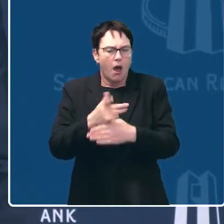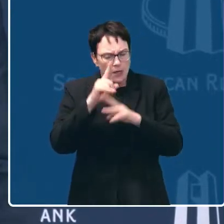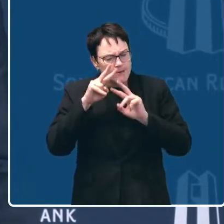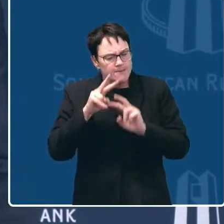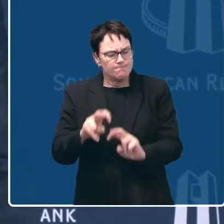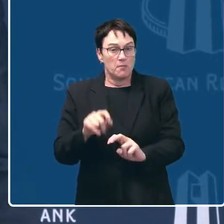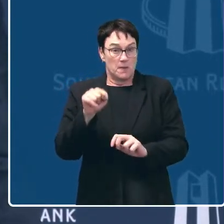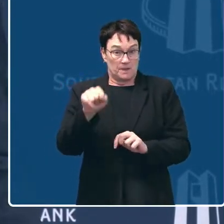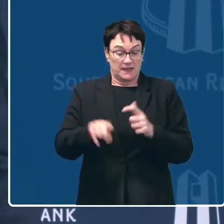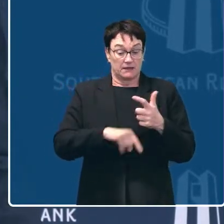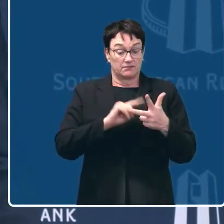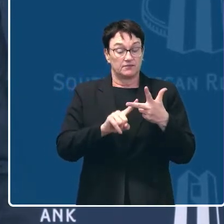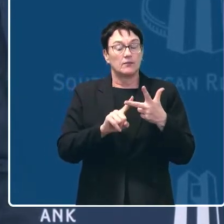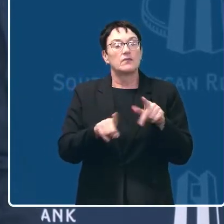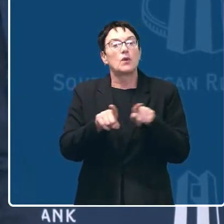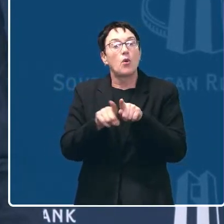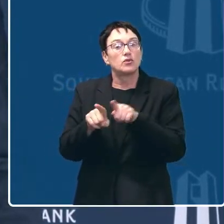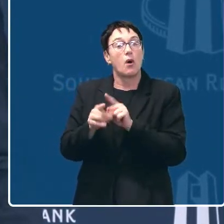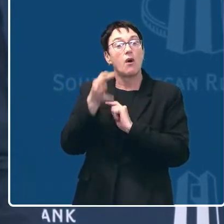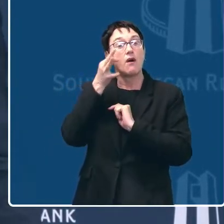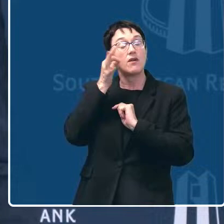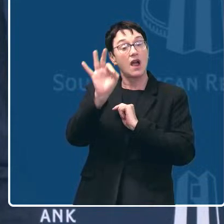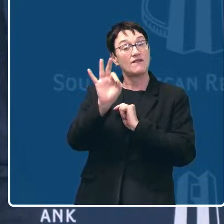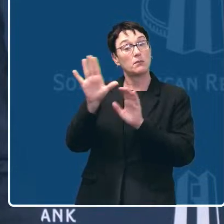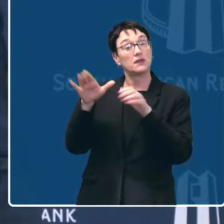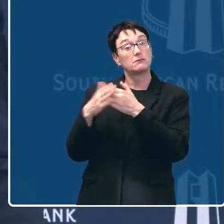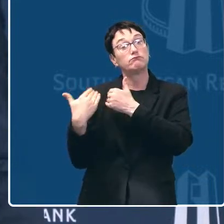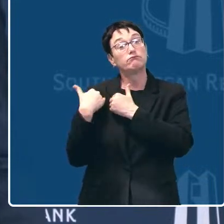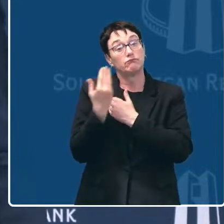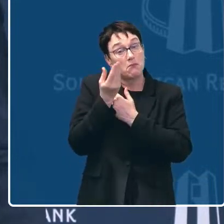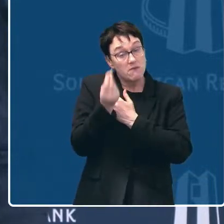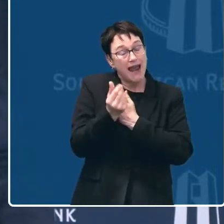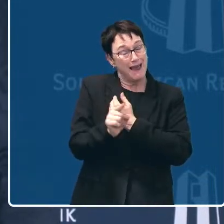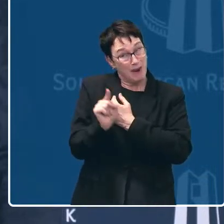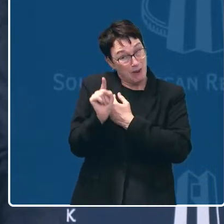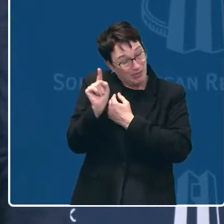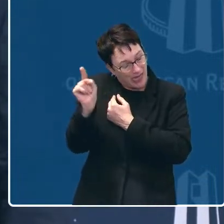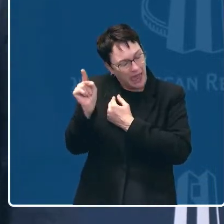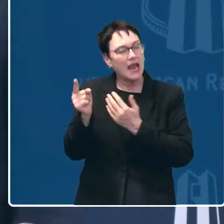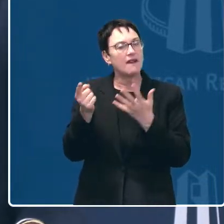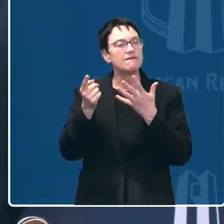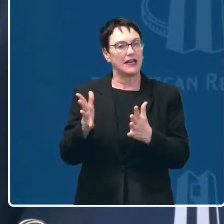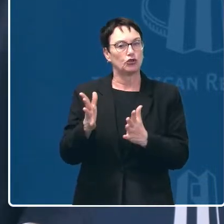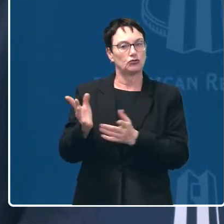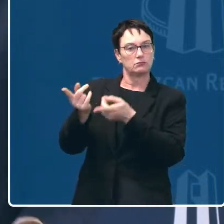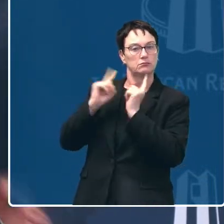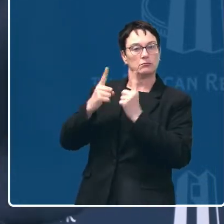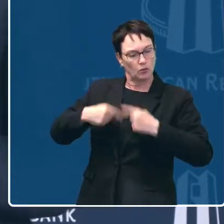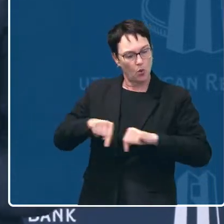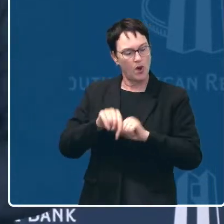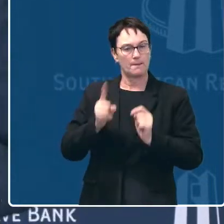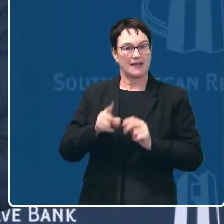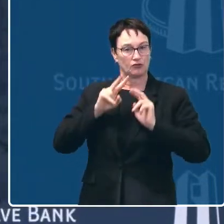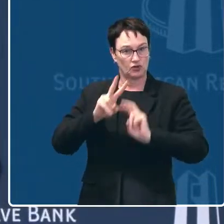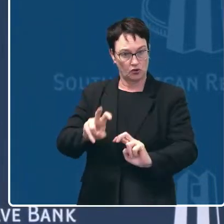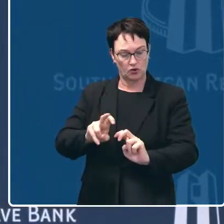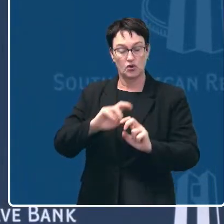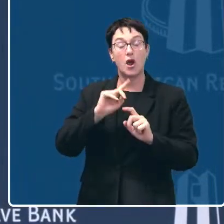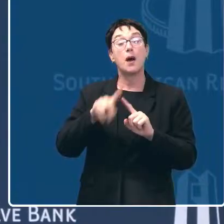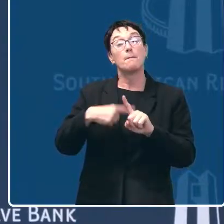Treasury and additional papers that were done by various other staff of the South African Reserve